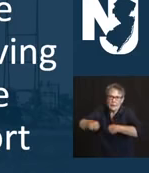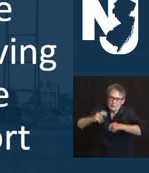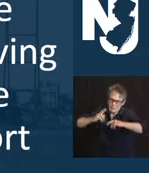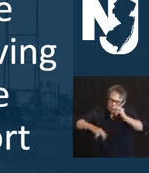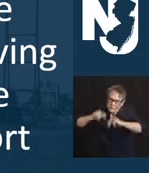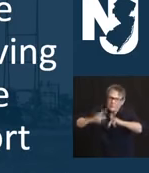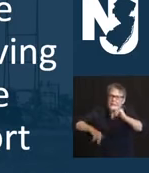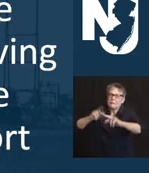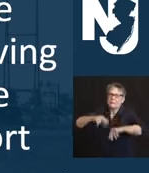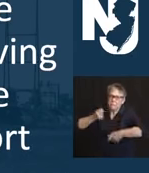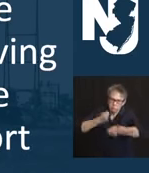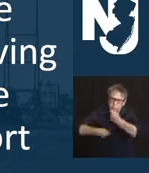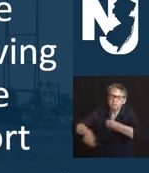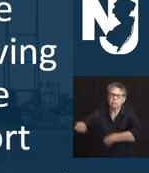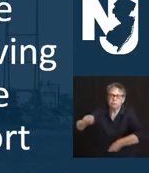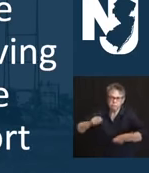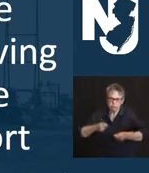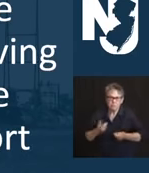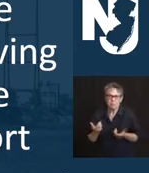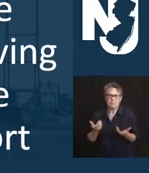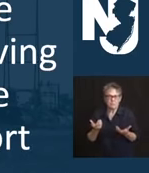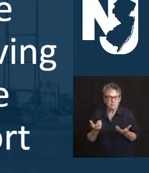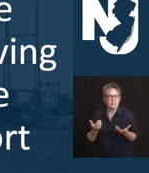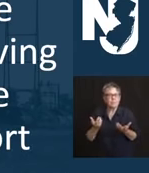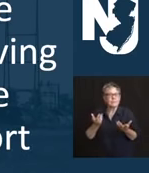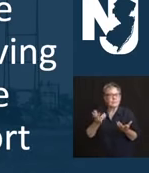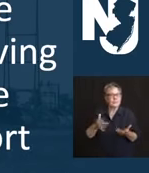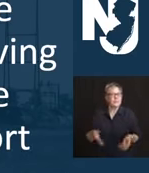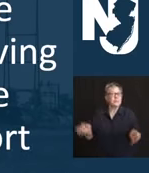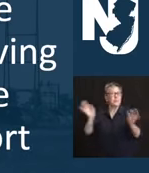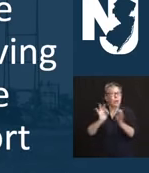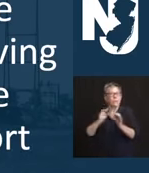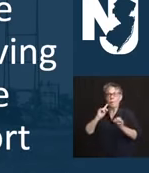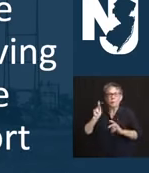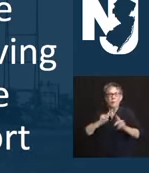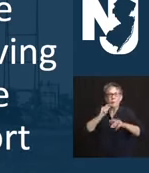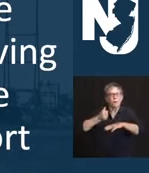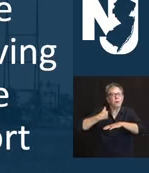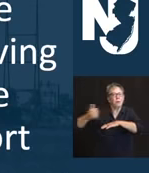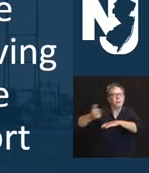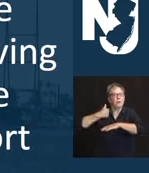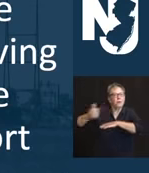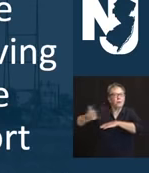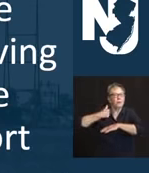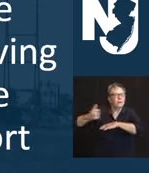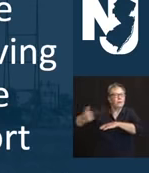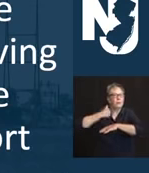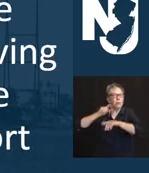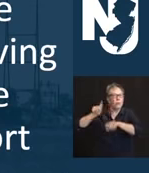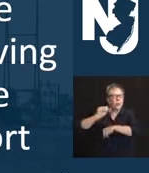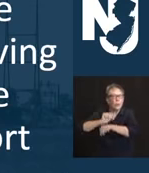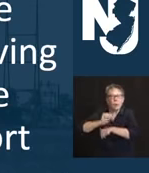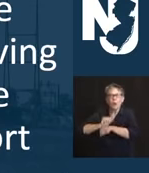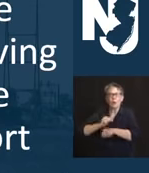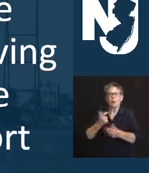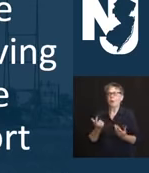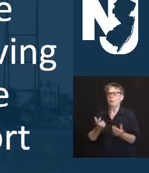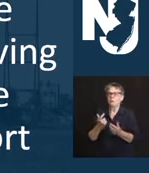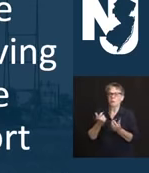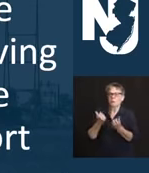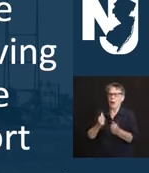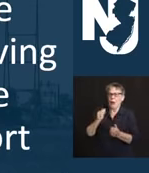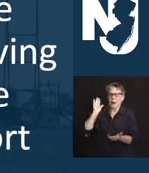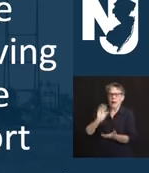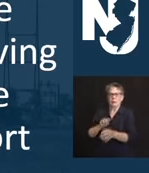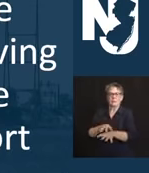daily commuters who know all too well the headaches and delays that happen when the bridge fails. But with the commitment